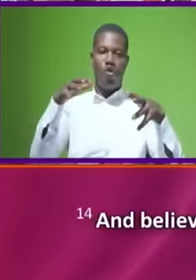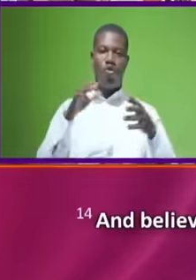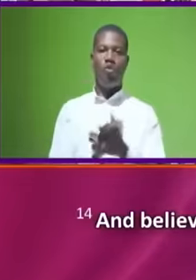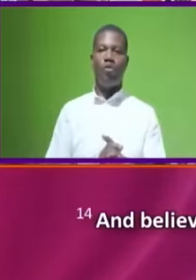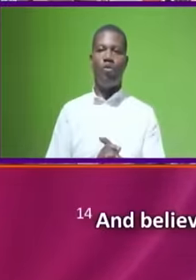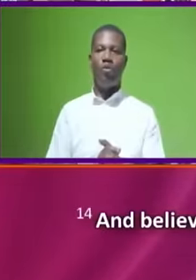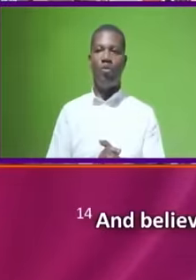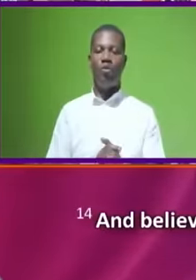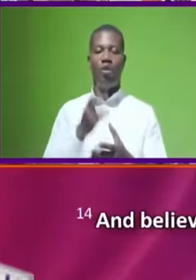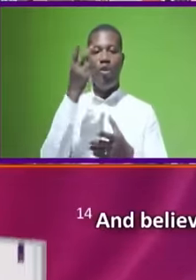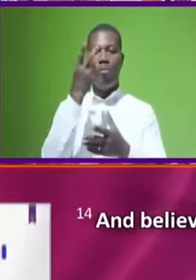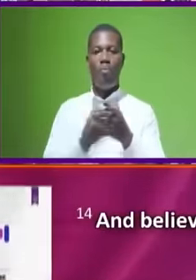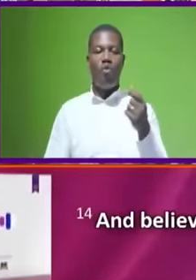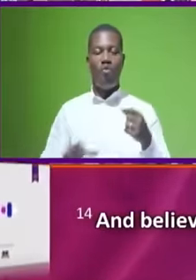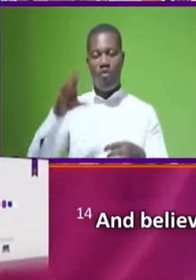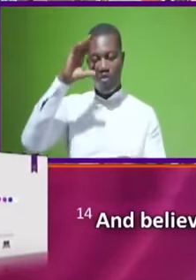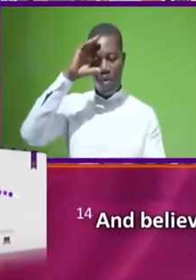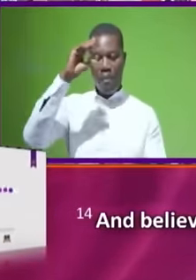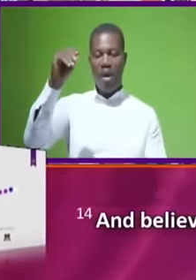Multitudes.